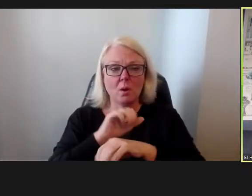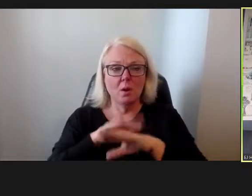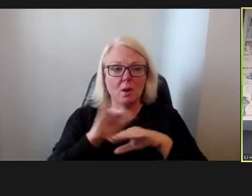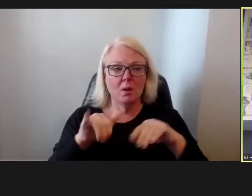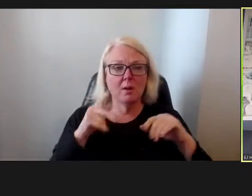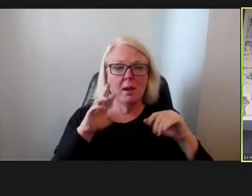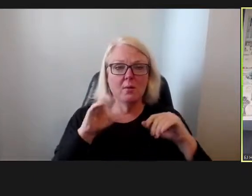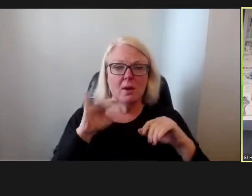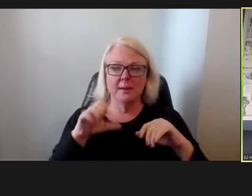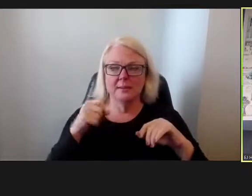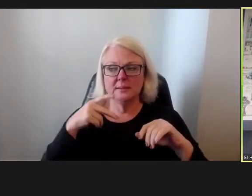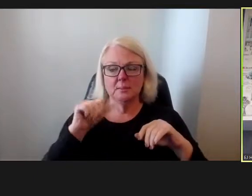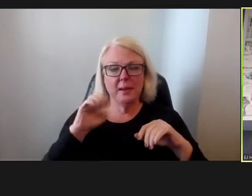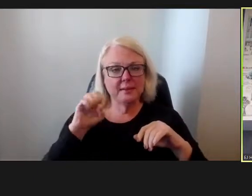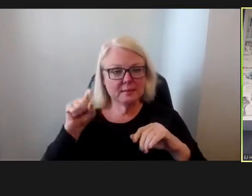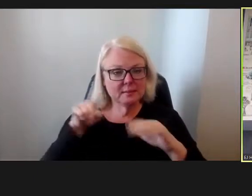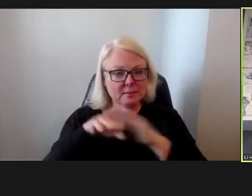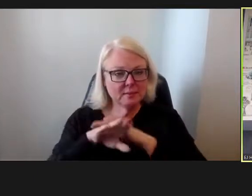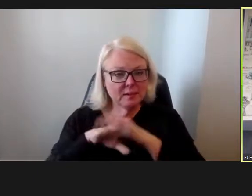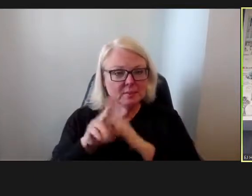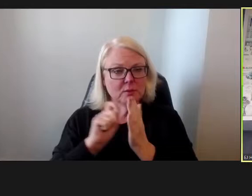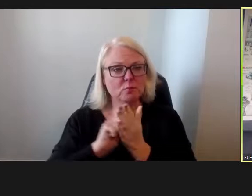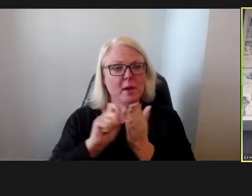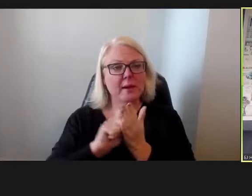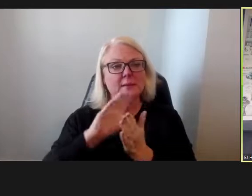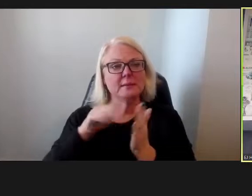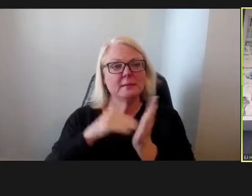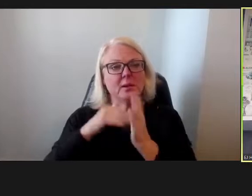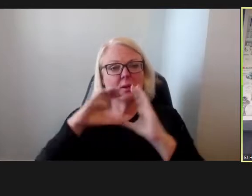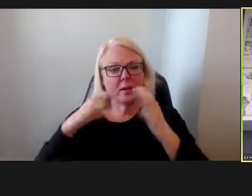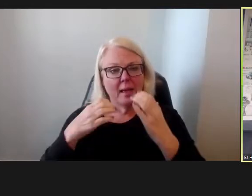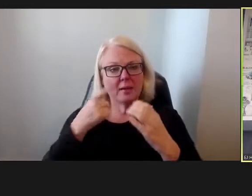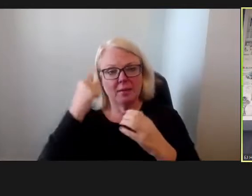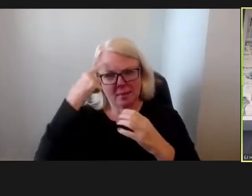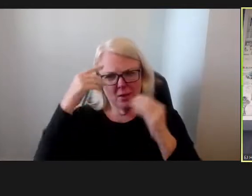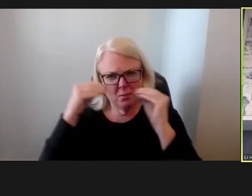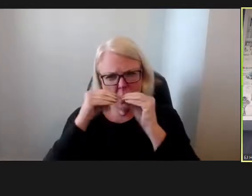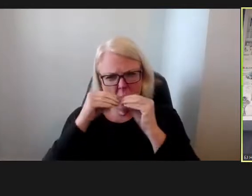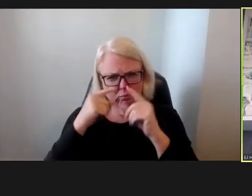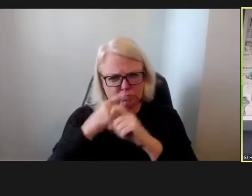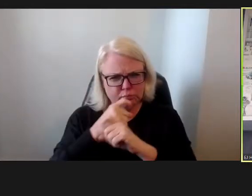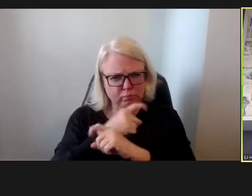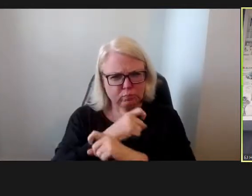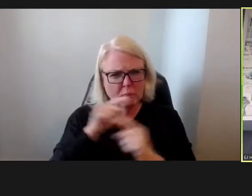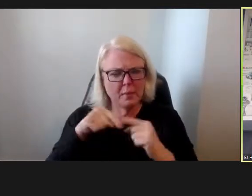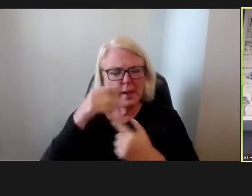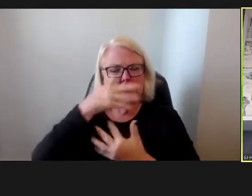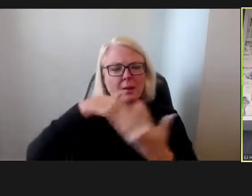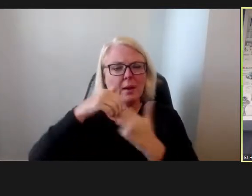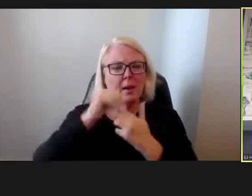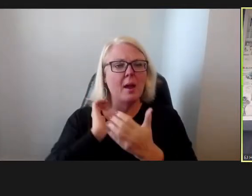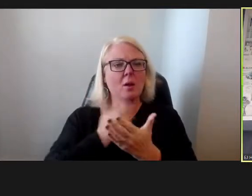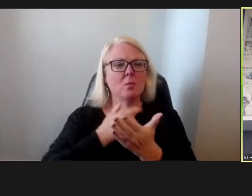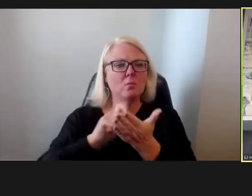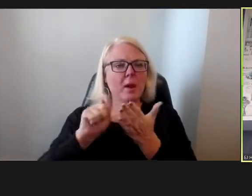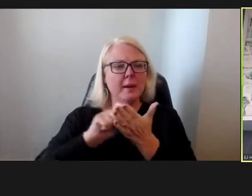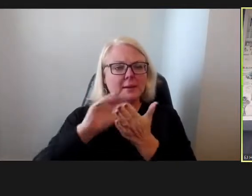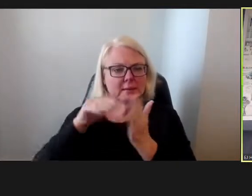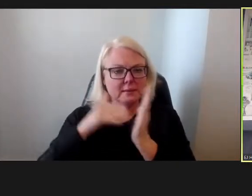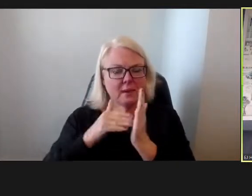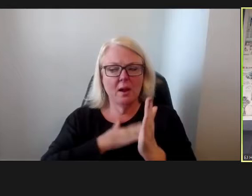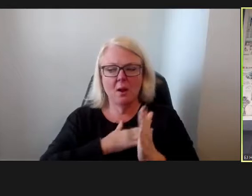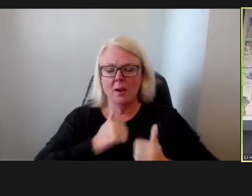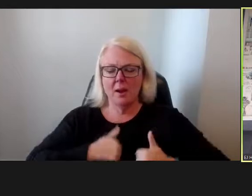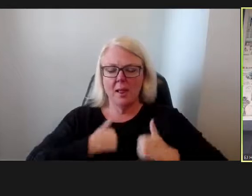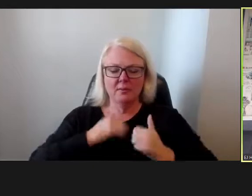spaces, our Accessibility and Writing Center's class was able to think more critically about the interactions in our Writing Center and in our lives as